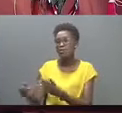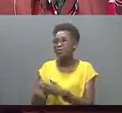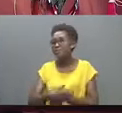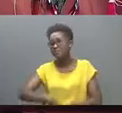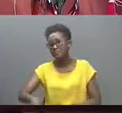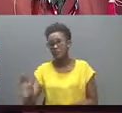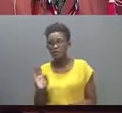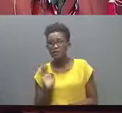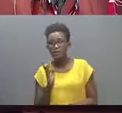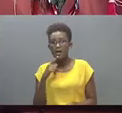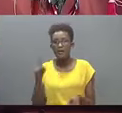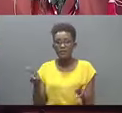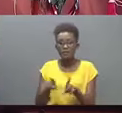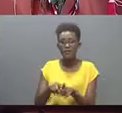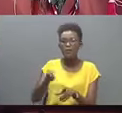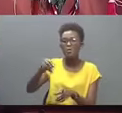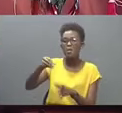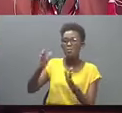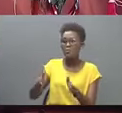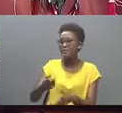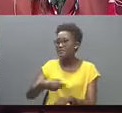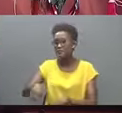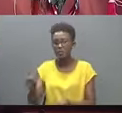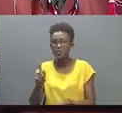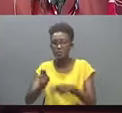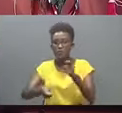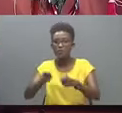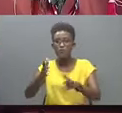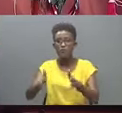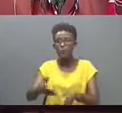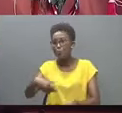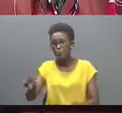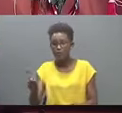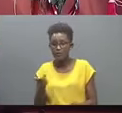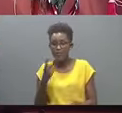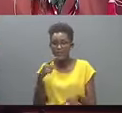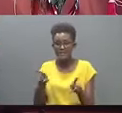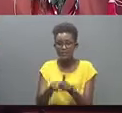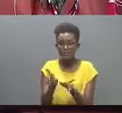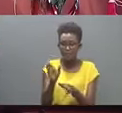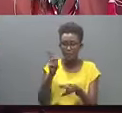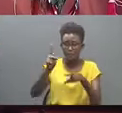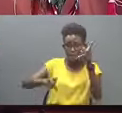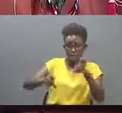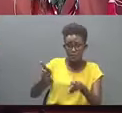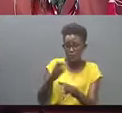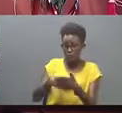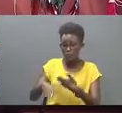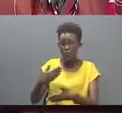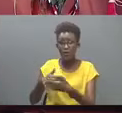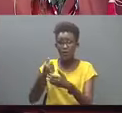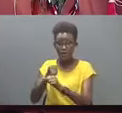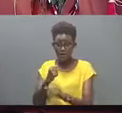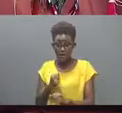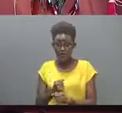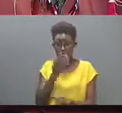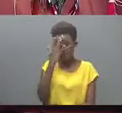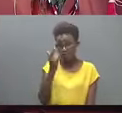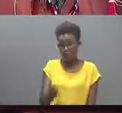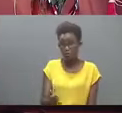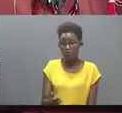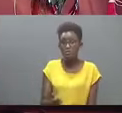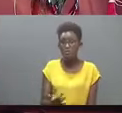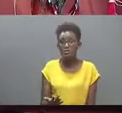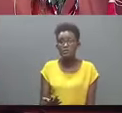The witches were powerless. Abapfumu batakaje imbaraga. And people, whatever they did, because they were